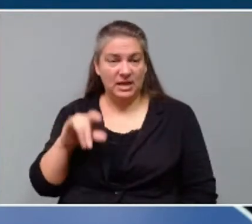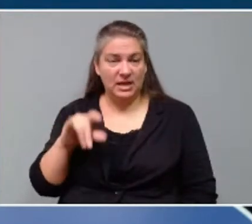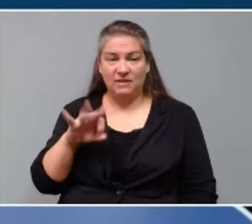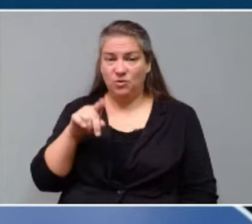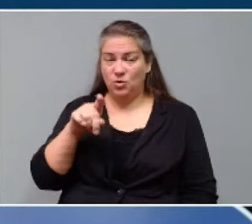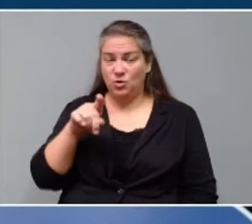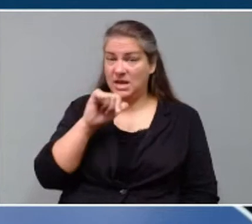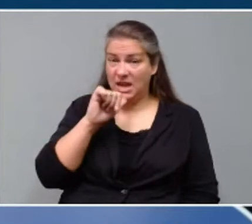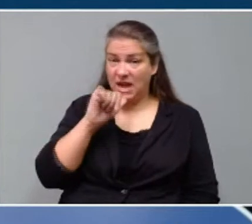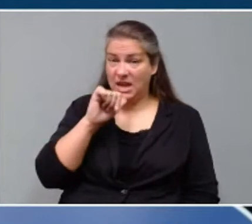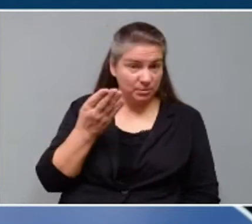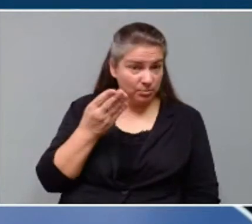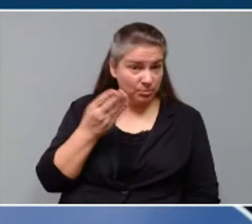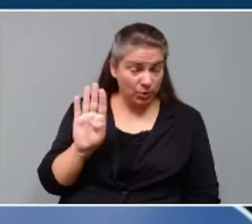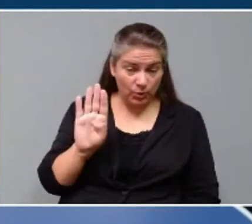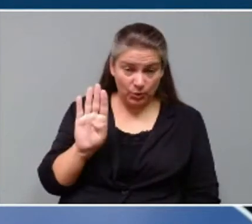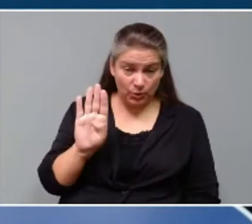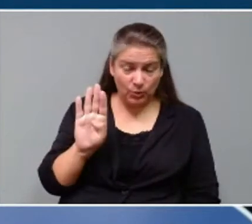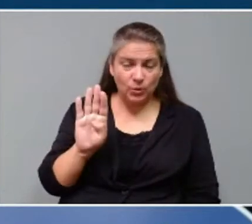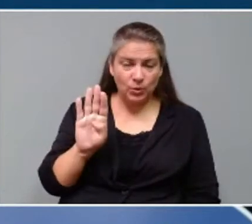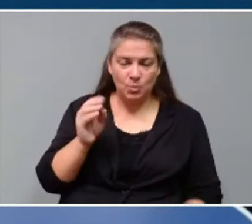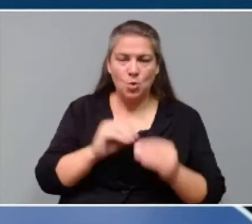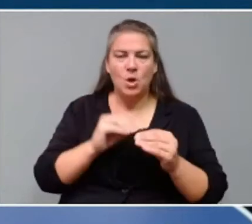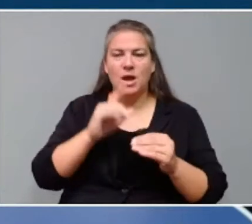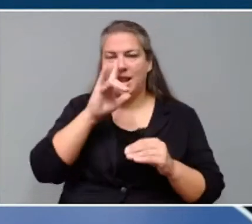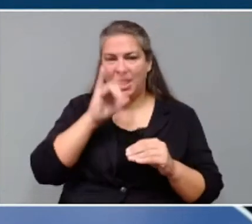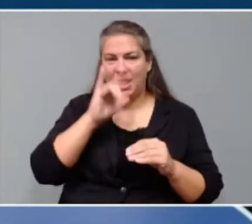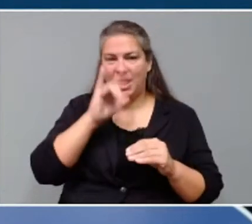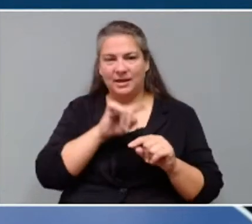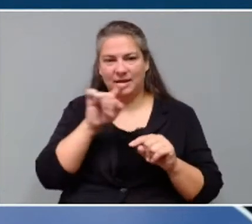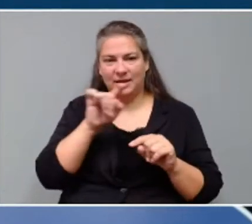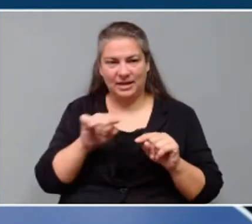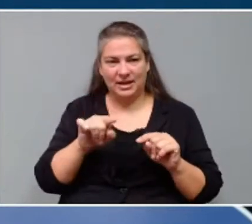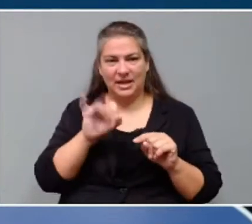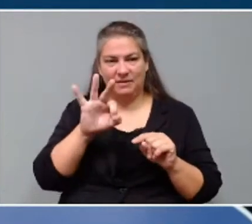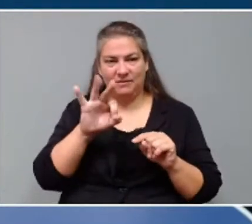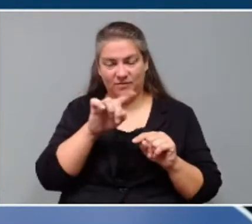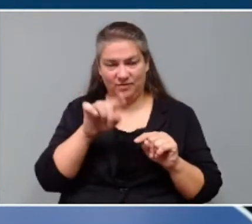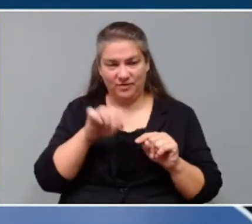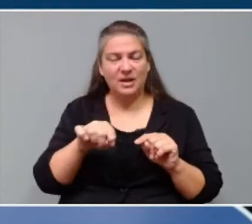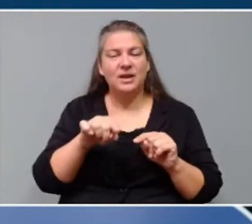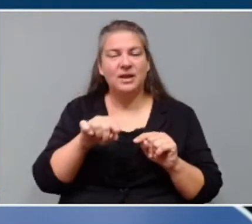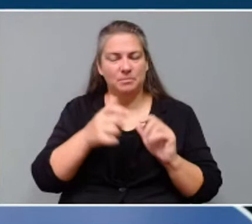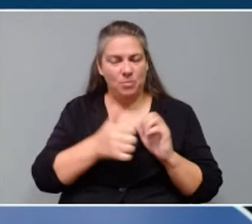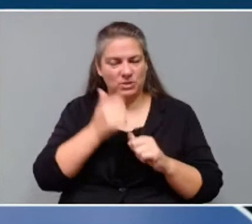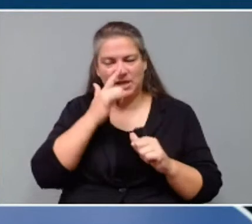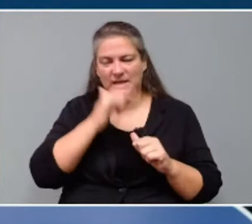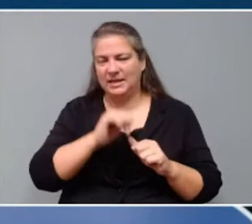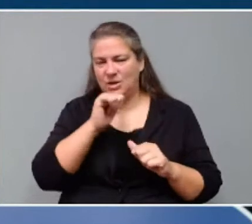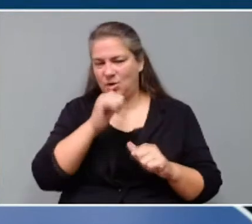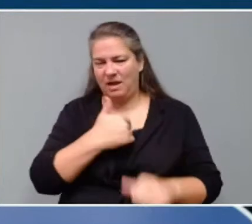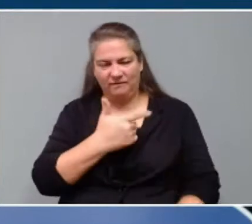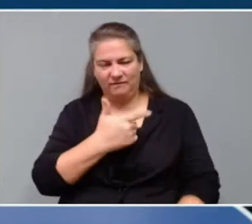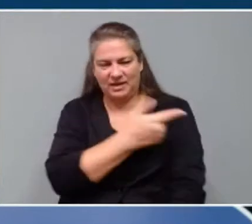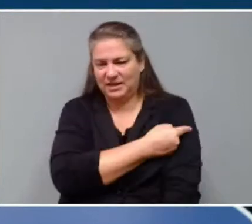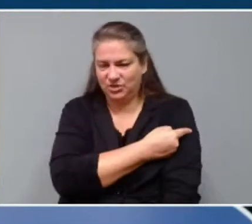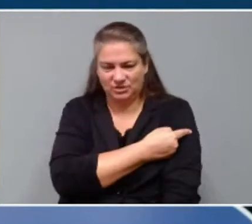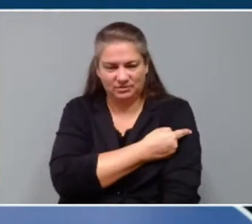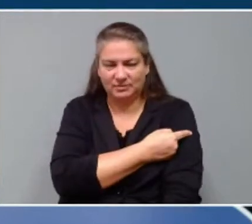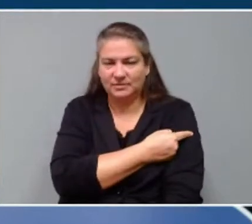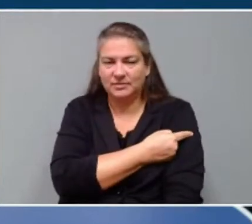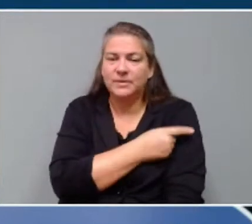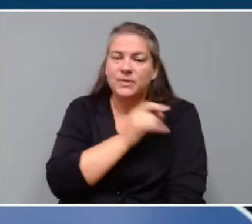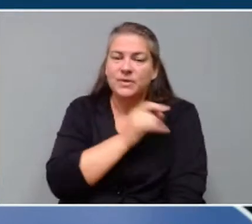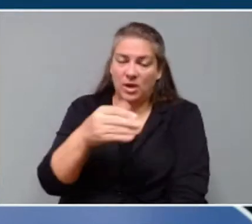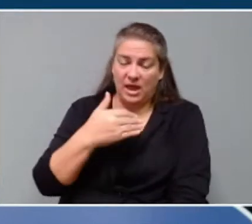in this diagram, it is more likely than not that any person you run across is unvaccinated. That means if you are carrying the